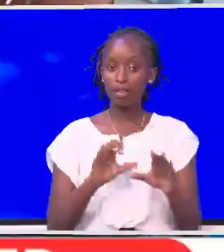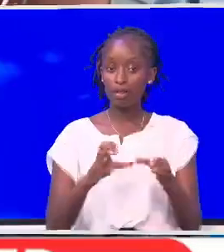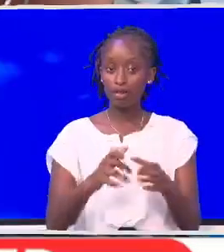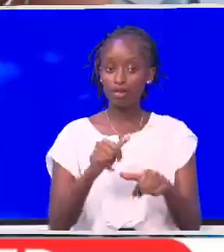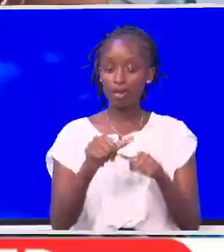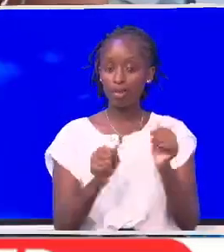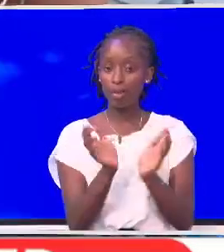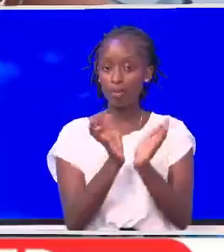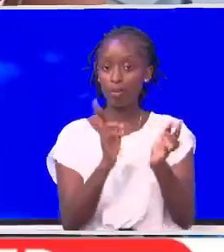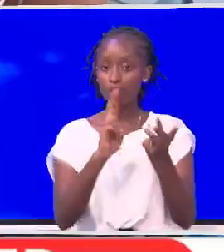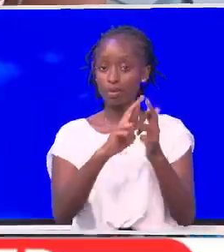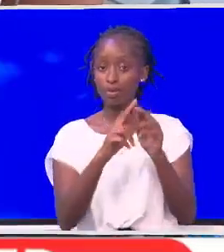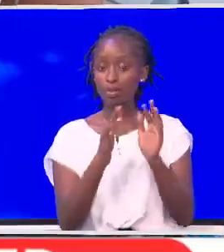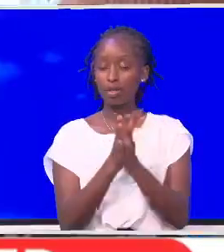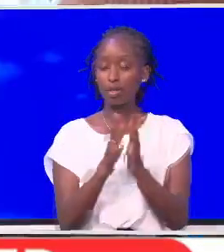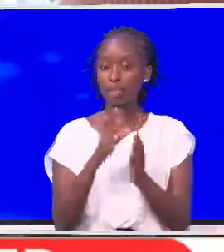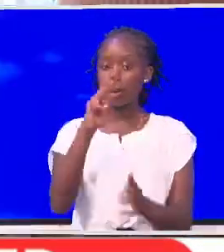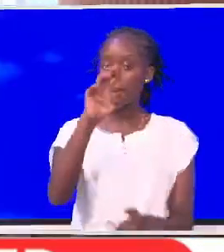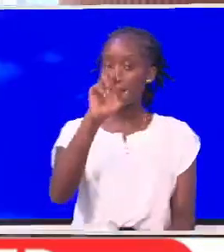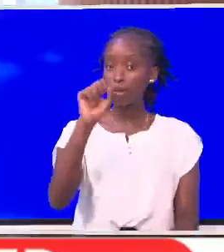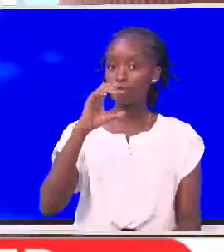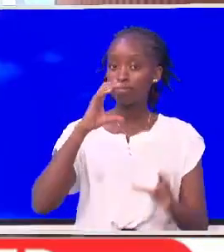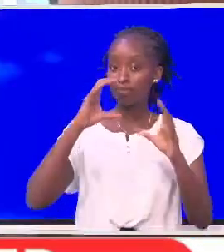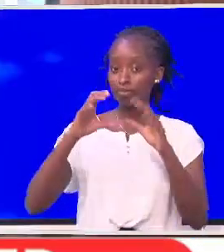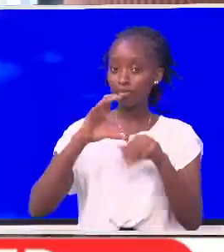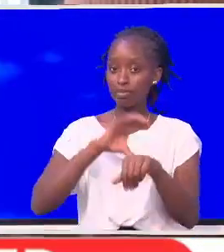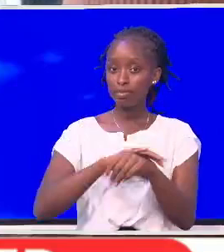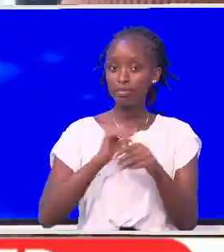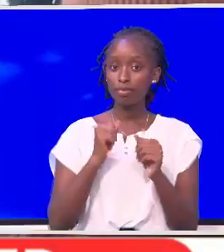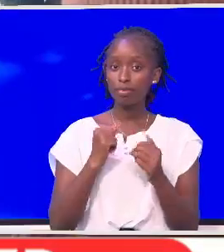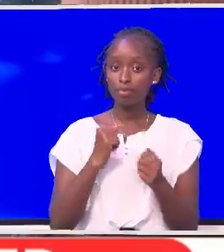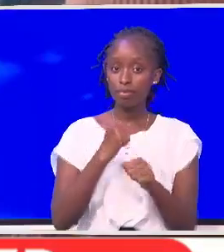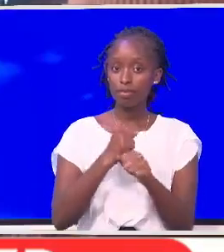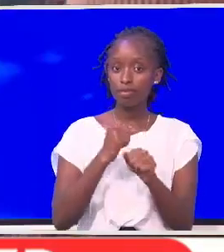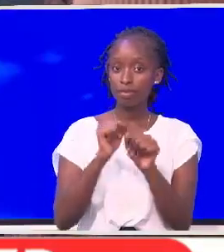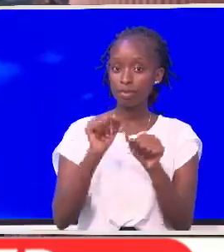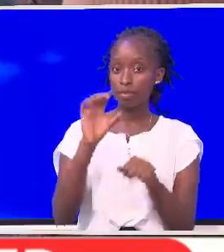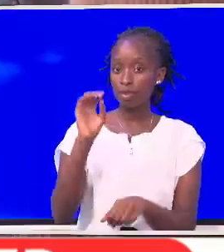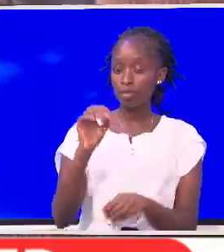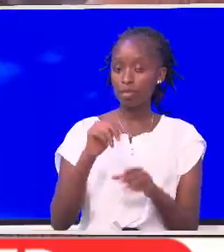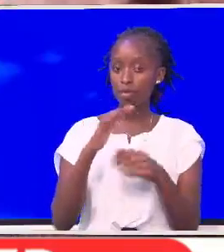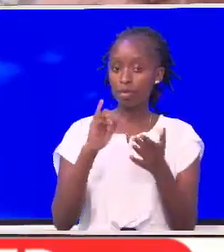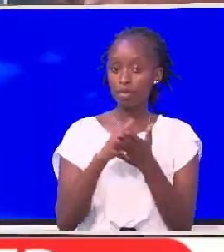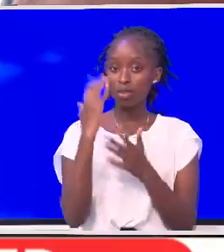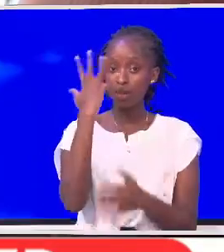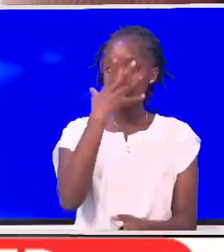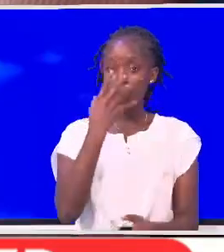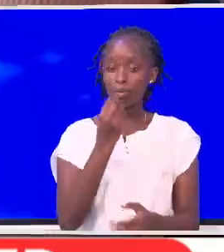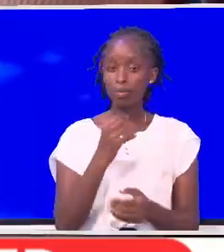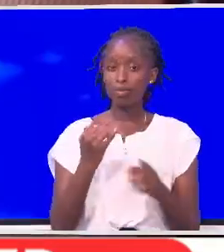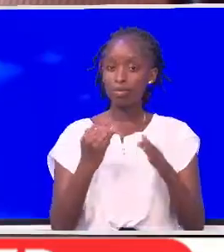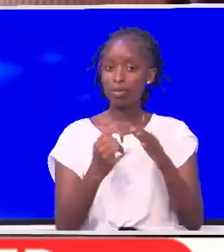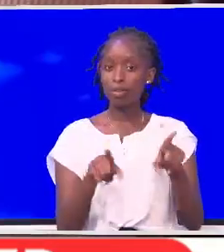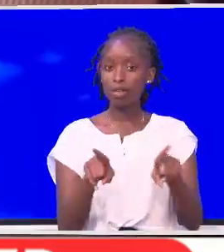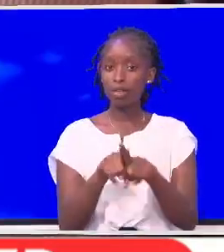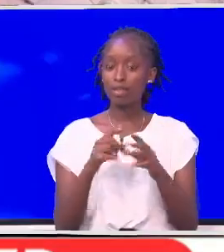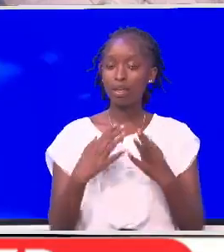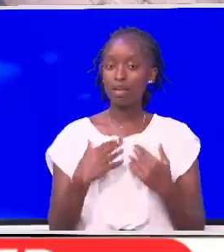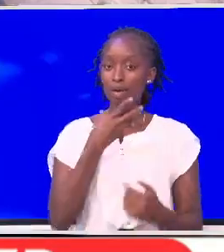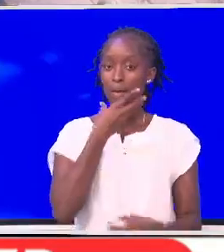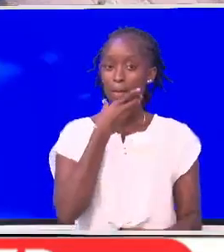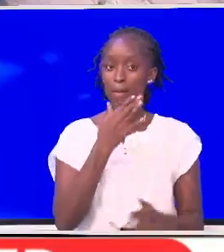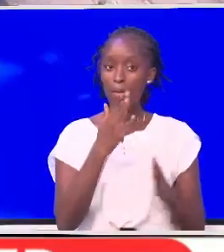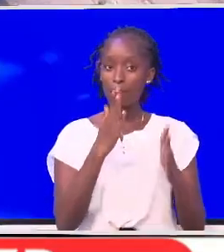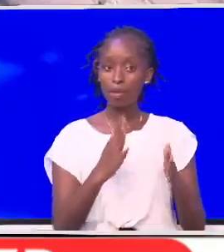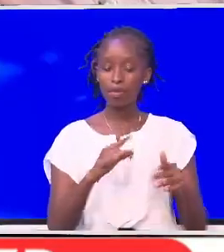mass communication. Unable to secure employment in his field, he resorted to working in the beauty and grooming industry as a nail technician. Me na feel